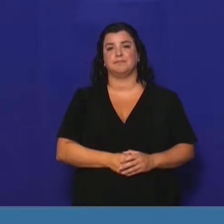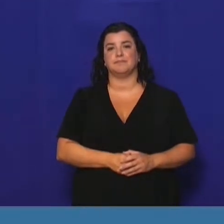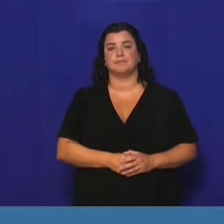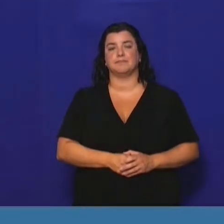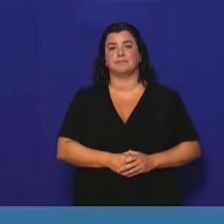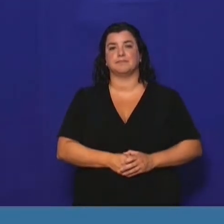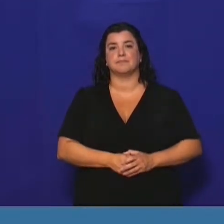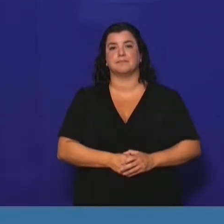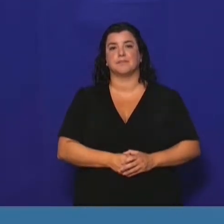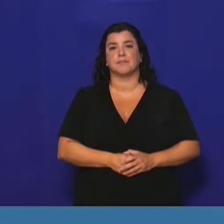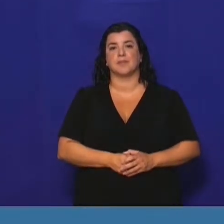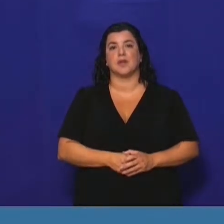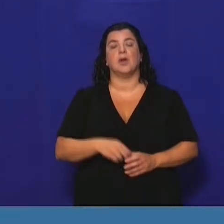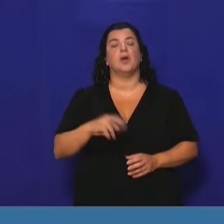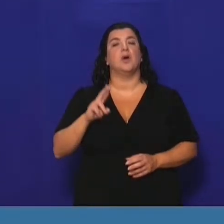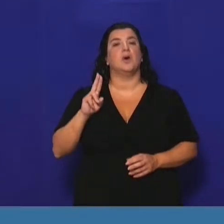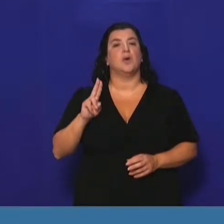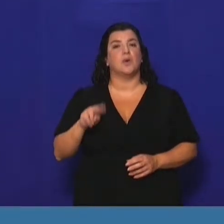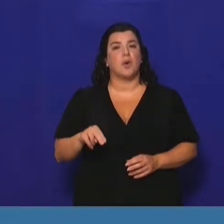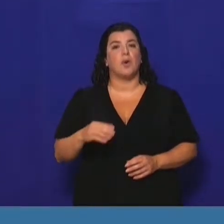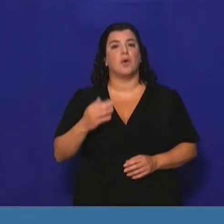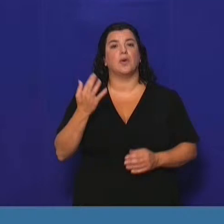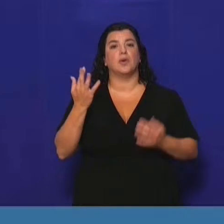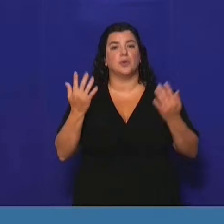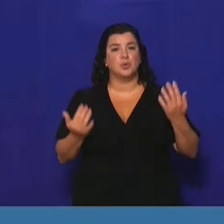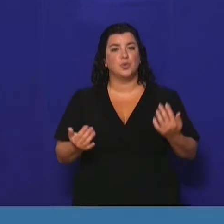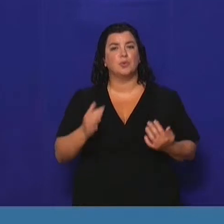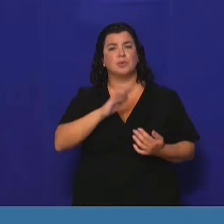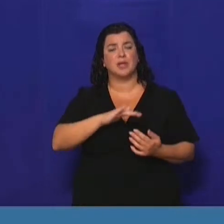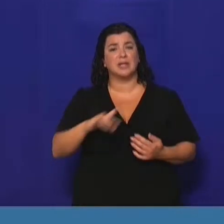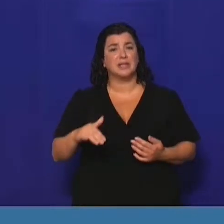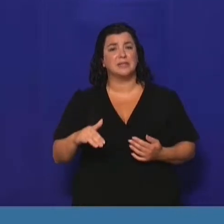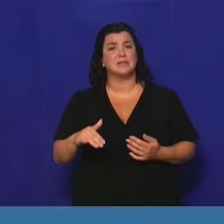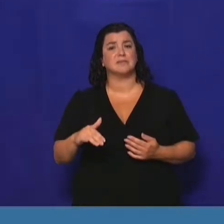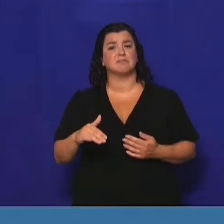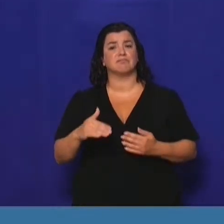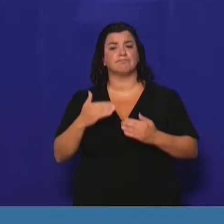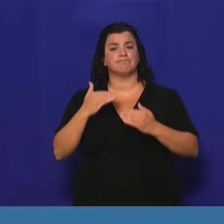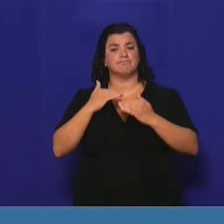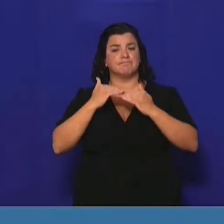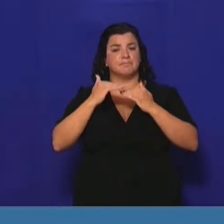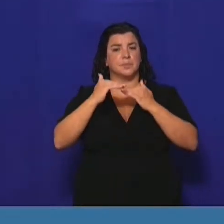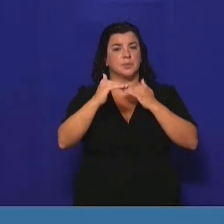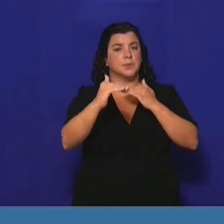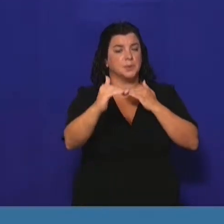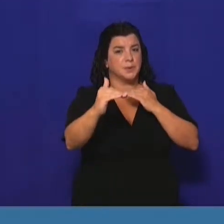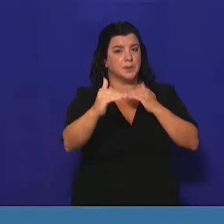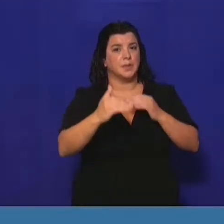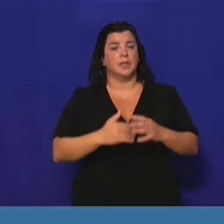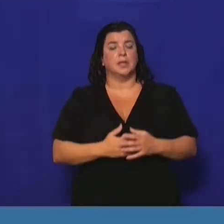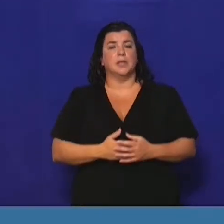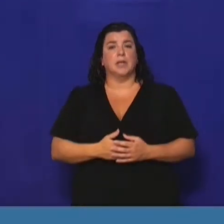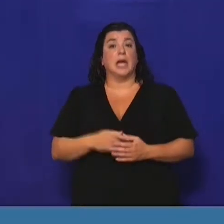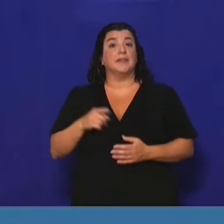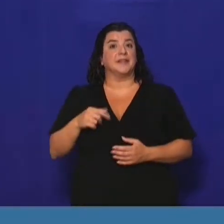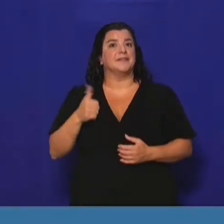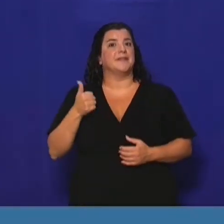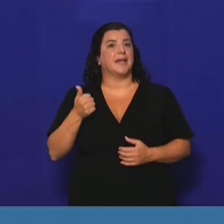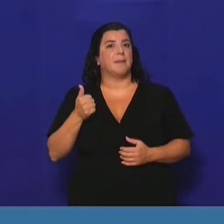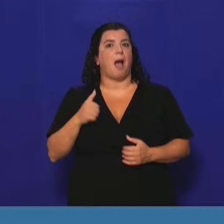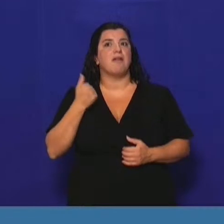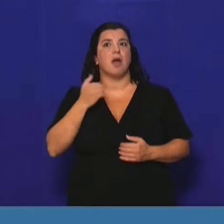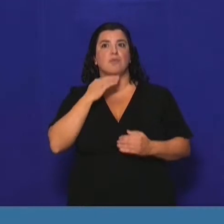li qiegħed jibqa' l-istess hija tajba mill-fatt li inti hemmhekk mhux qed ikollok